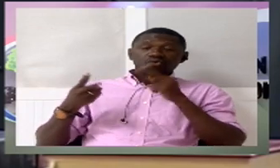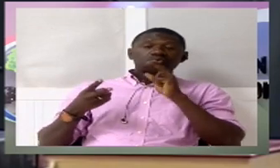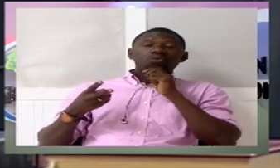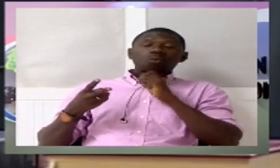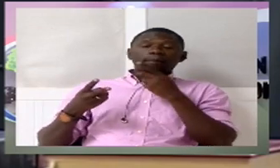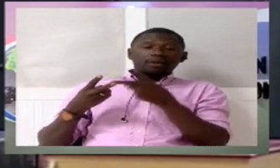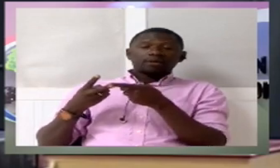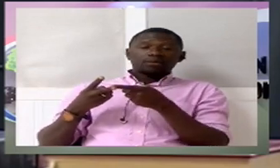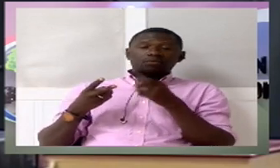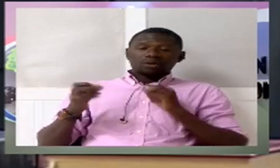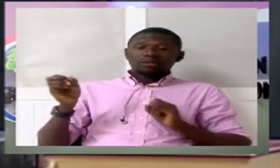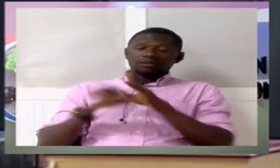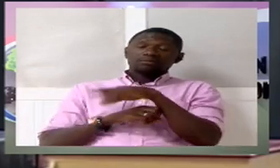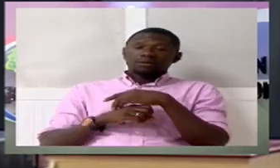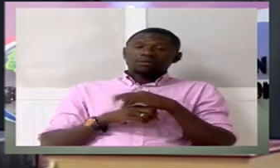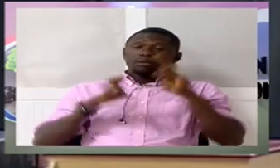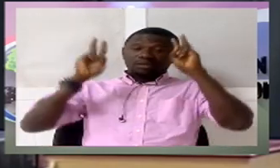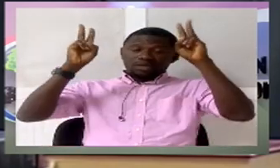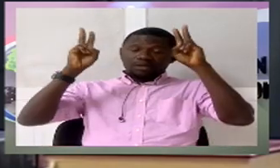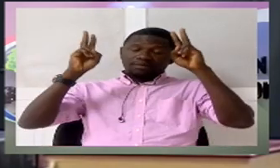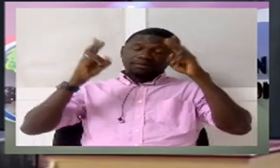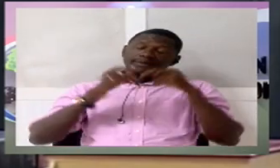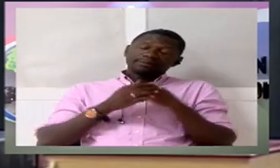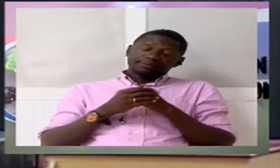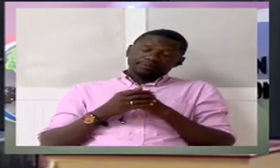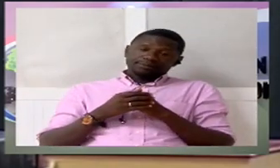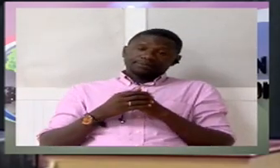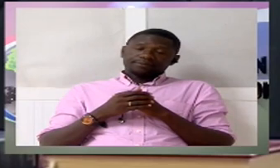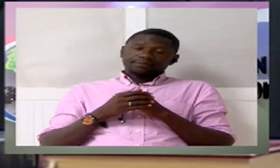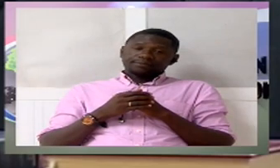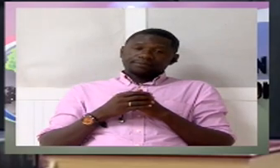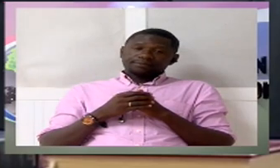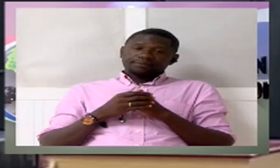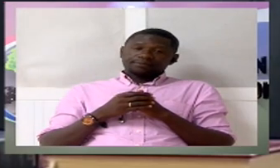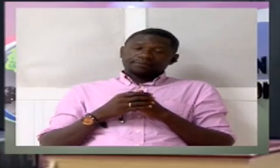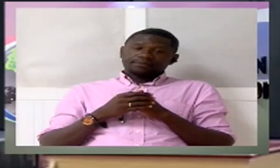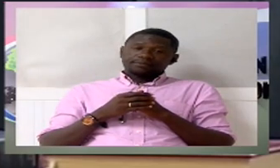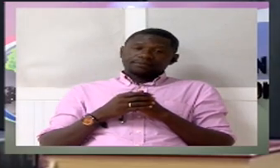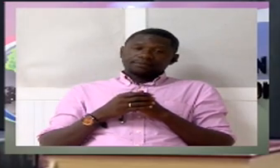fulo nying were sent by the former president Yaya Jammeh. President men benu nyen Yaya Jammeh wole yekina